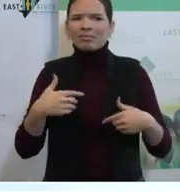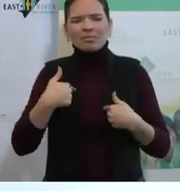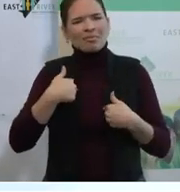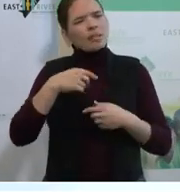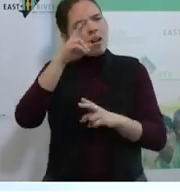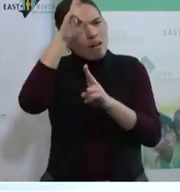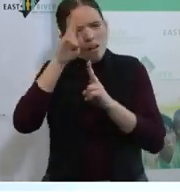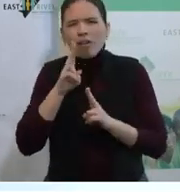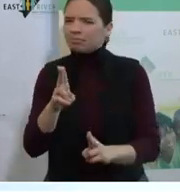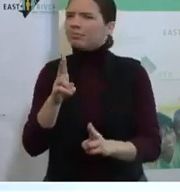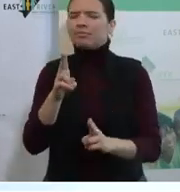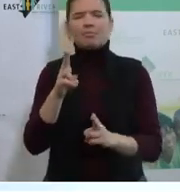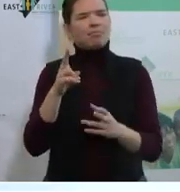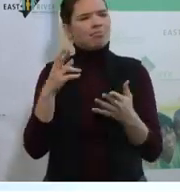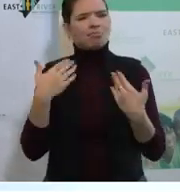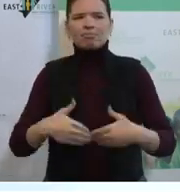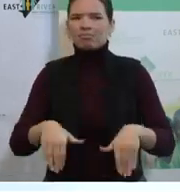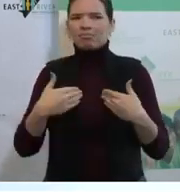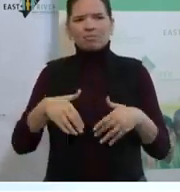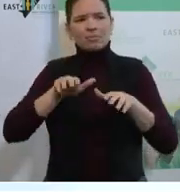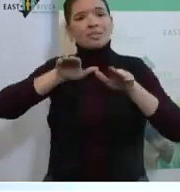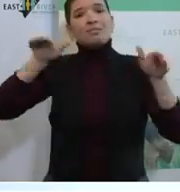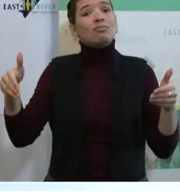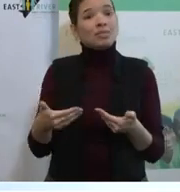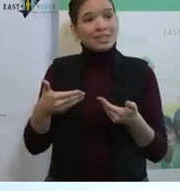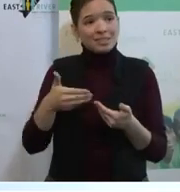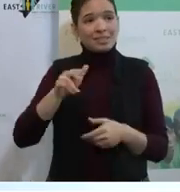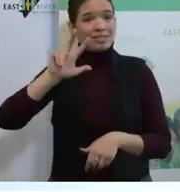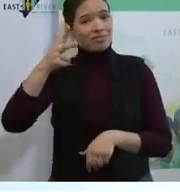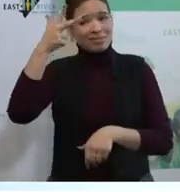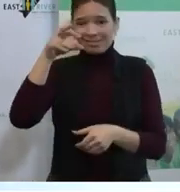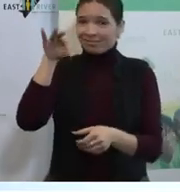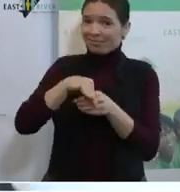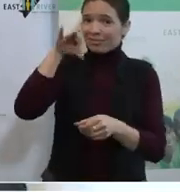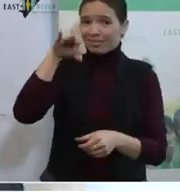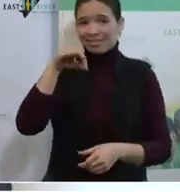third elect term Mayor Muriel Bowser.